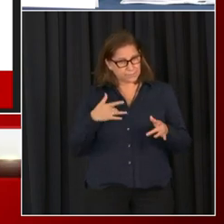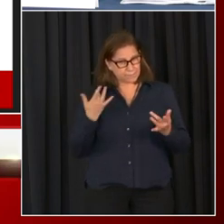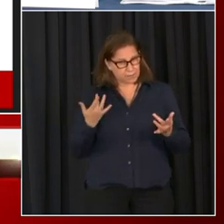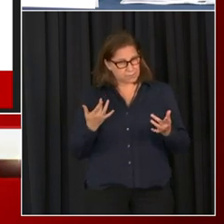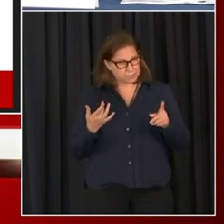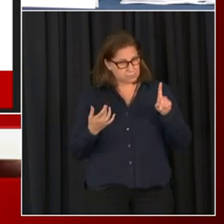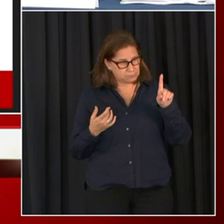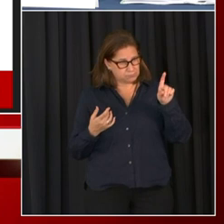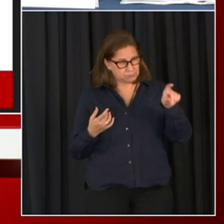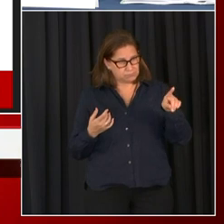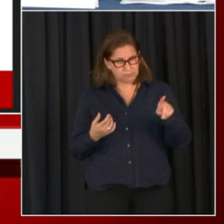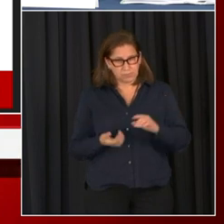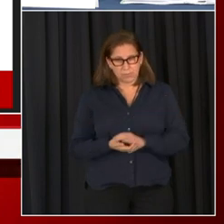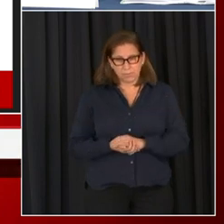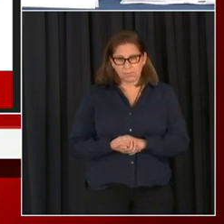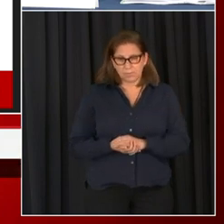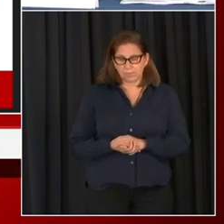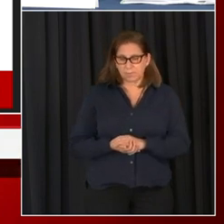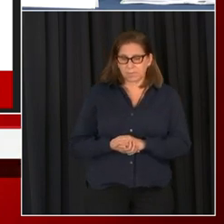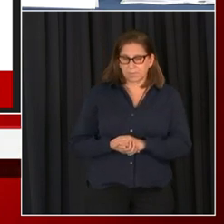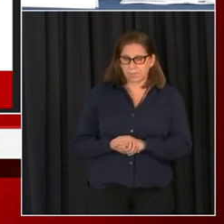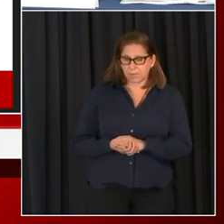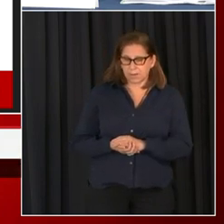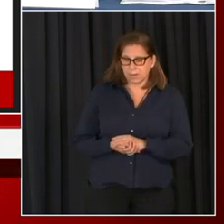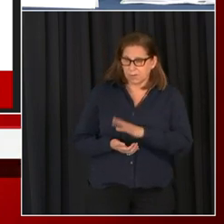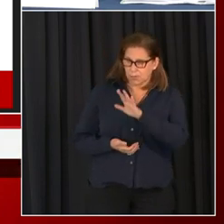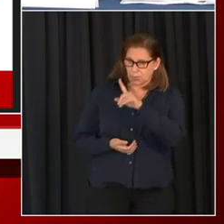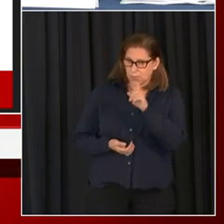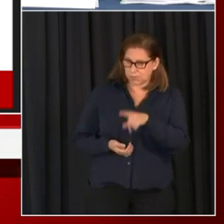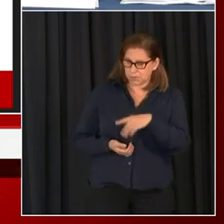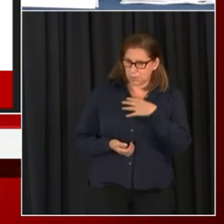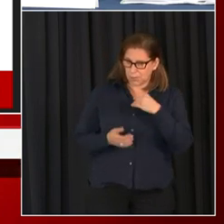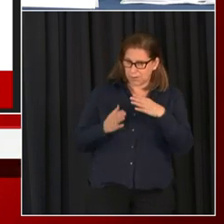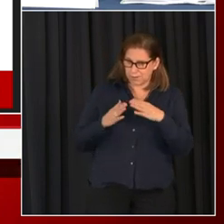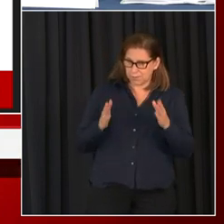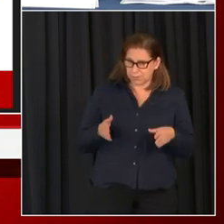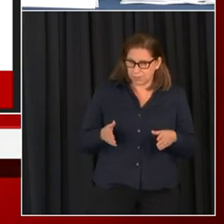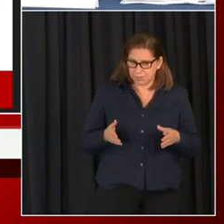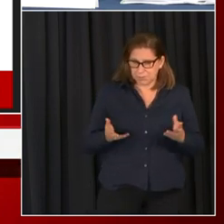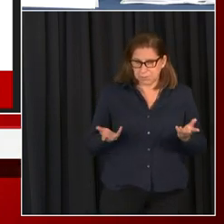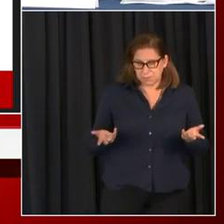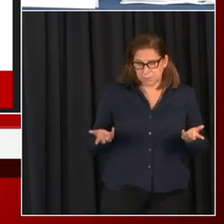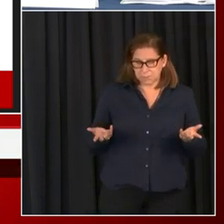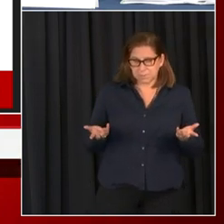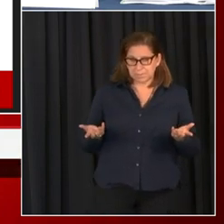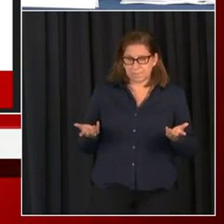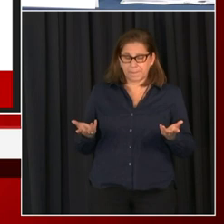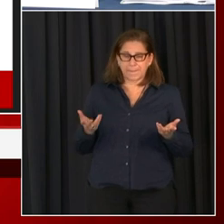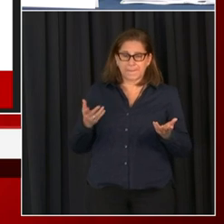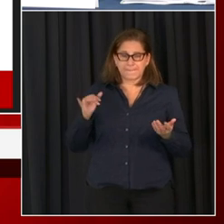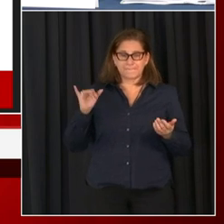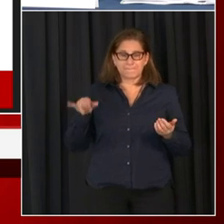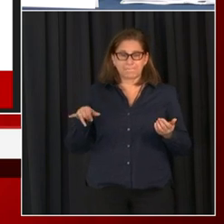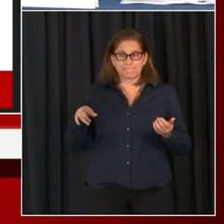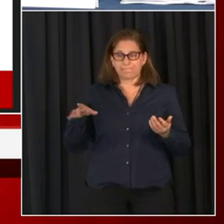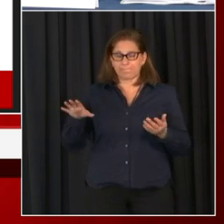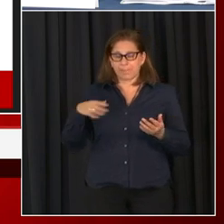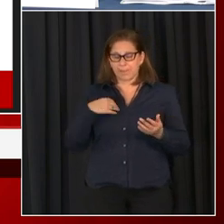So to respond specifically to your question, we consider that to be a